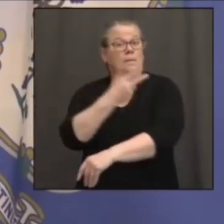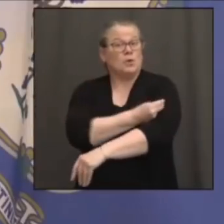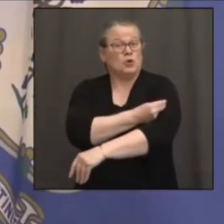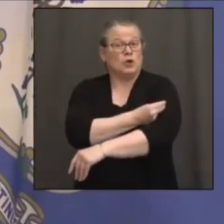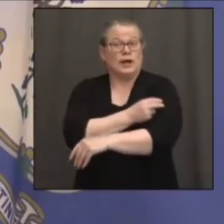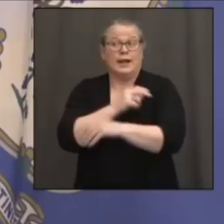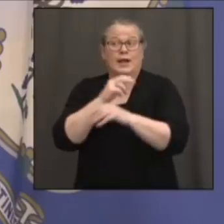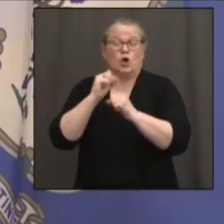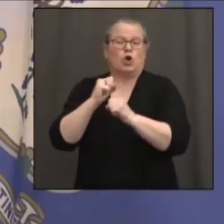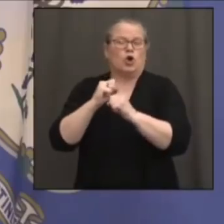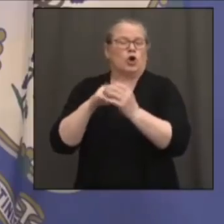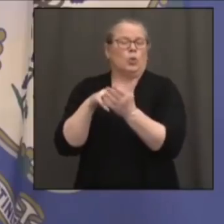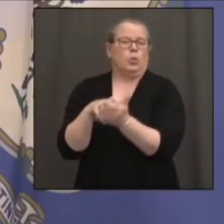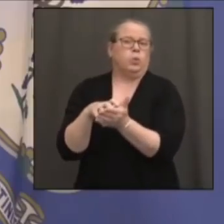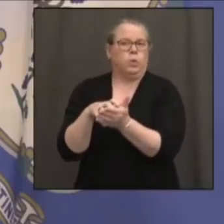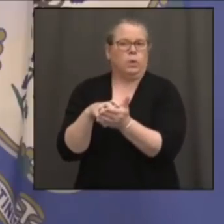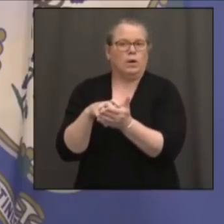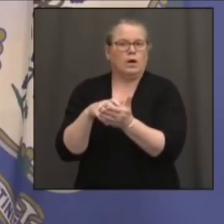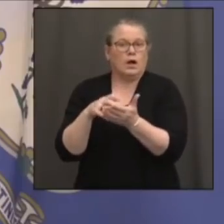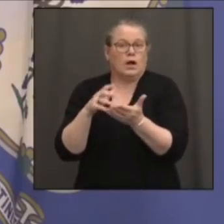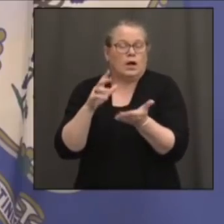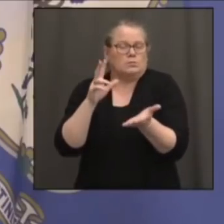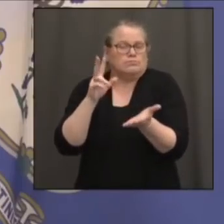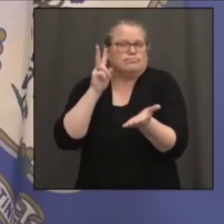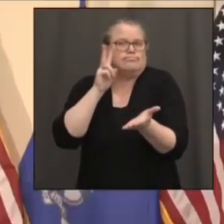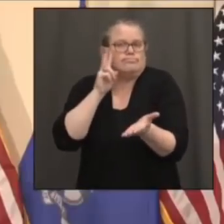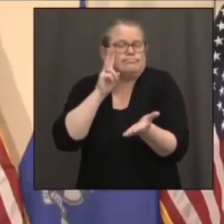are. But anybody else want to add to that?